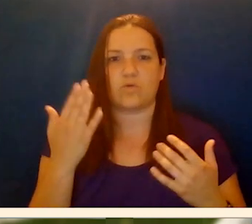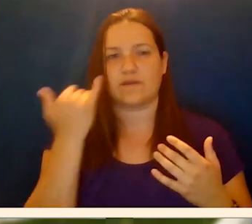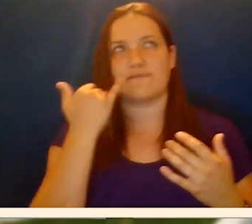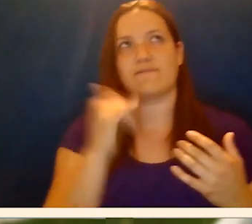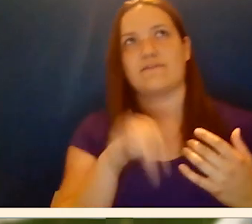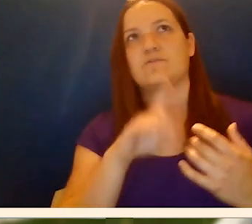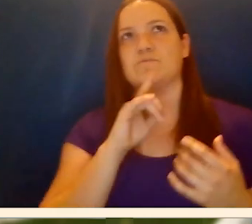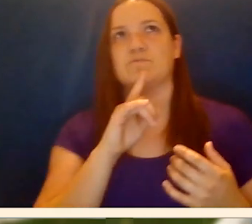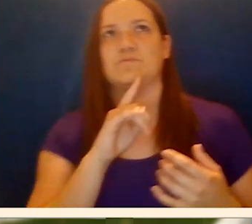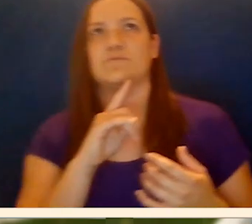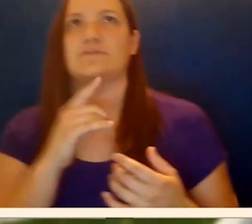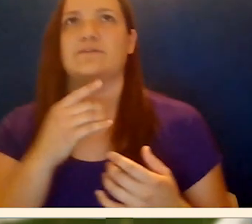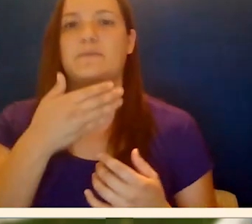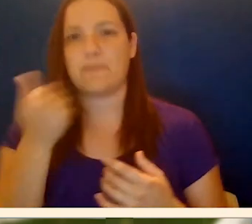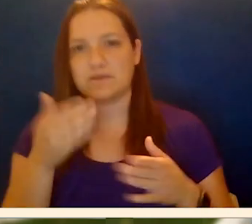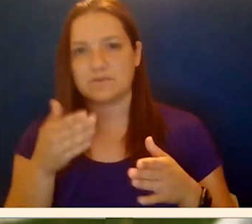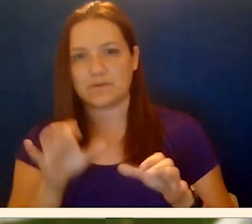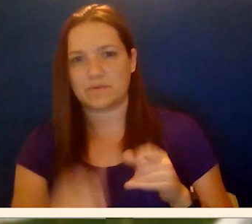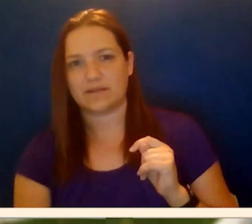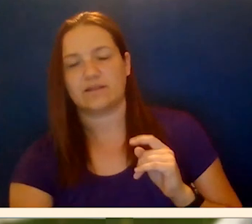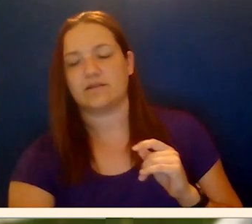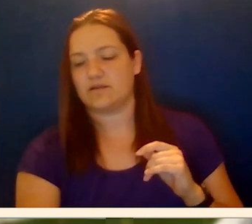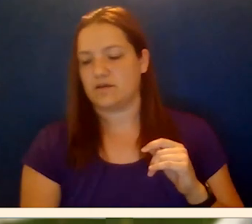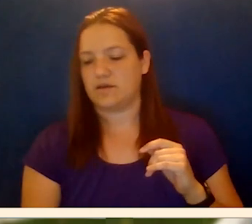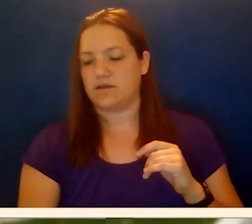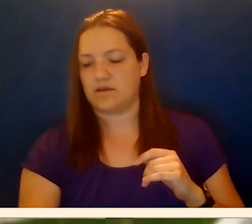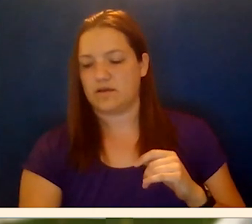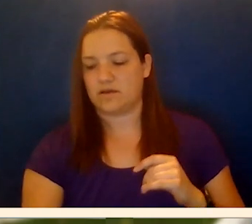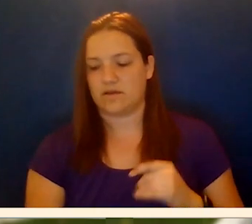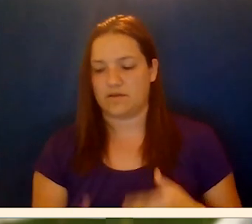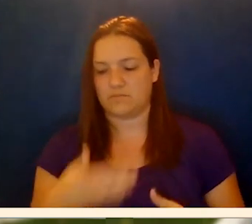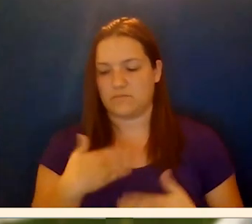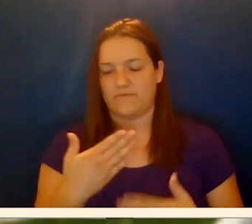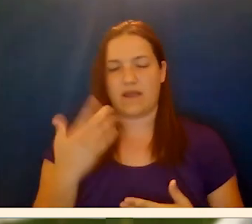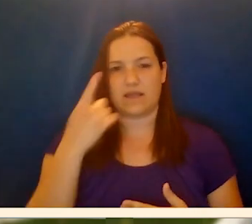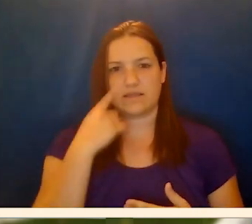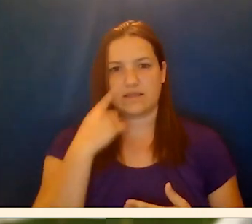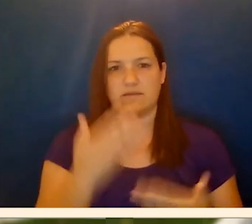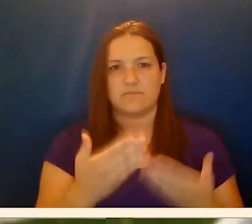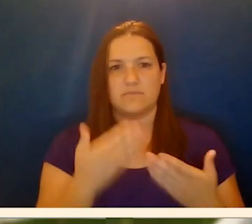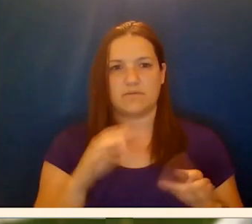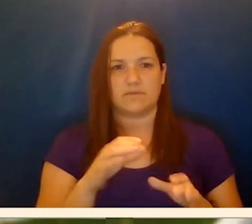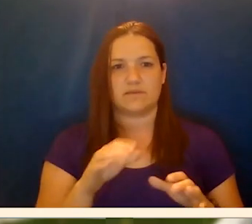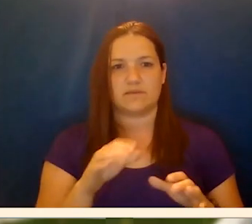would do to them or provide to them. I think it'd probably be the same. Okay. So you mentioned